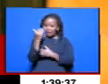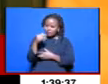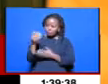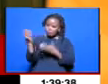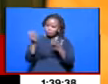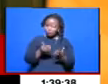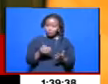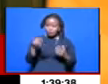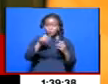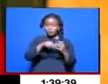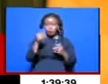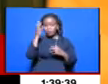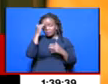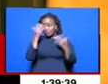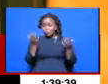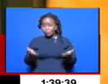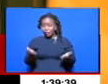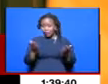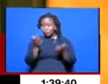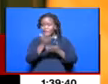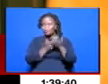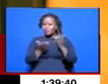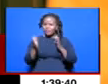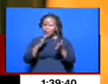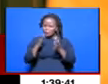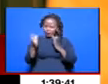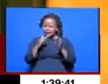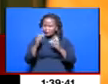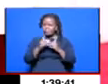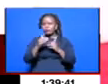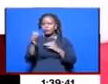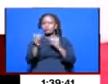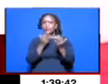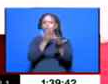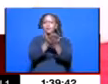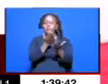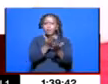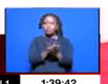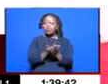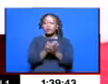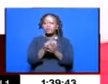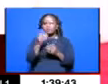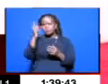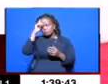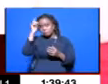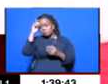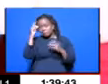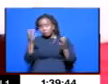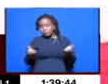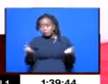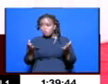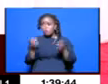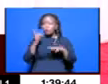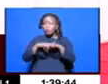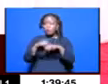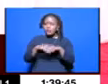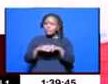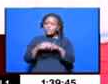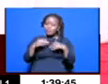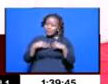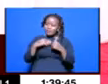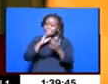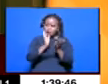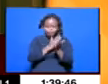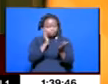somewhere along the line, the petitioners did allege that at the time it undertook the verification of